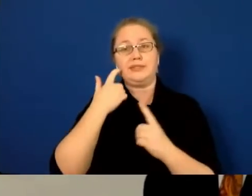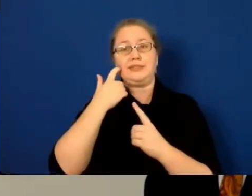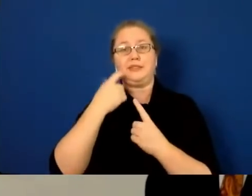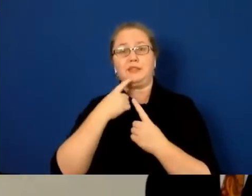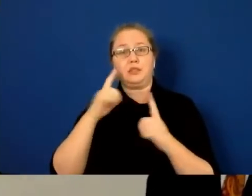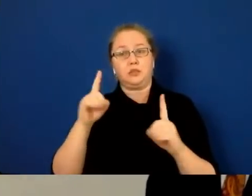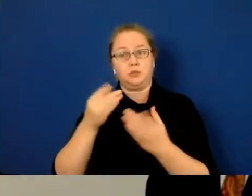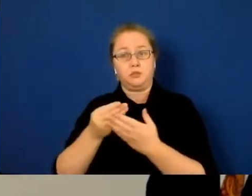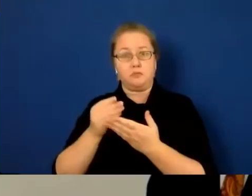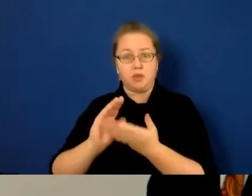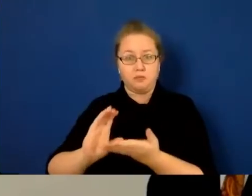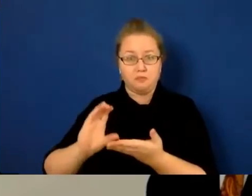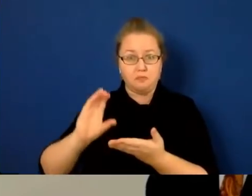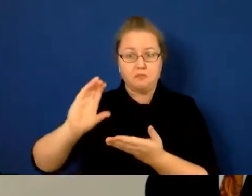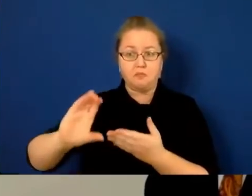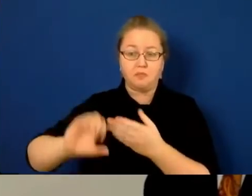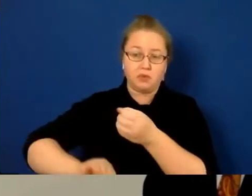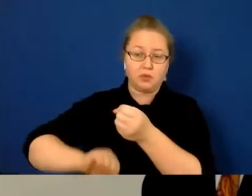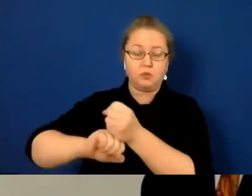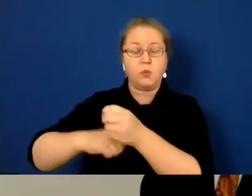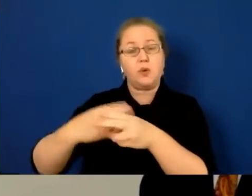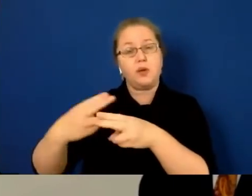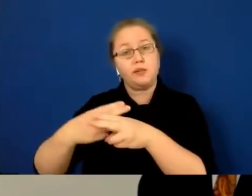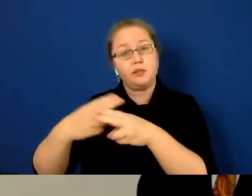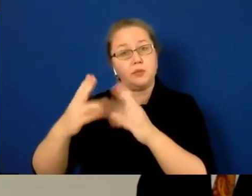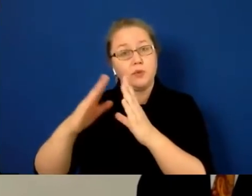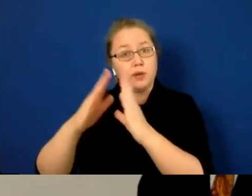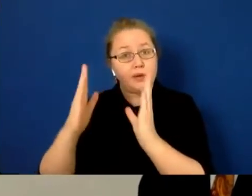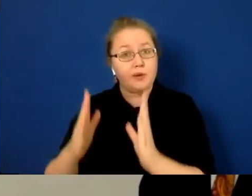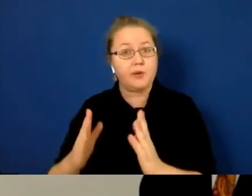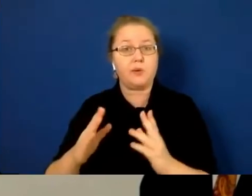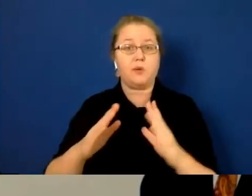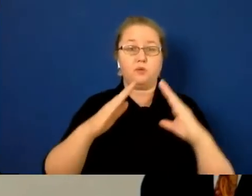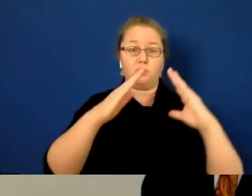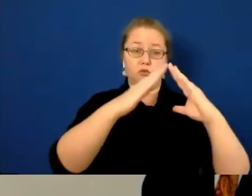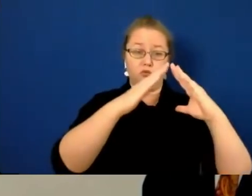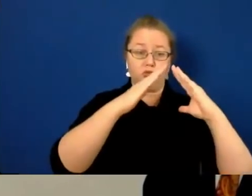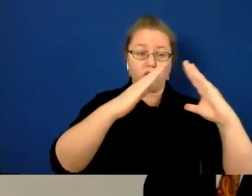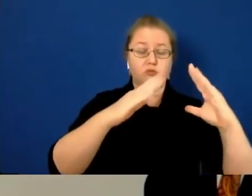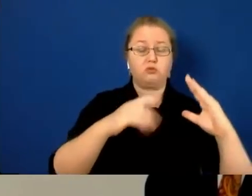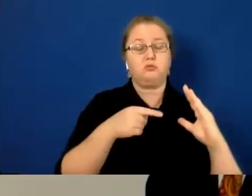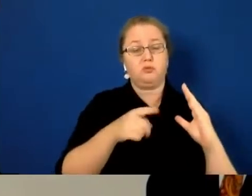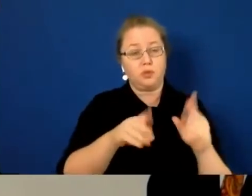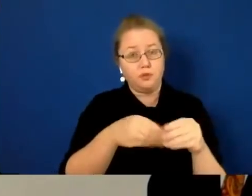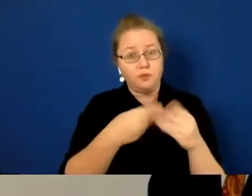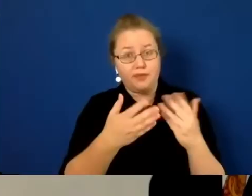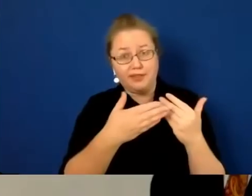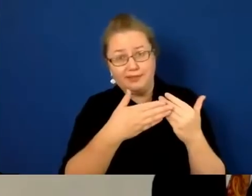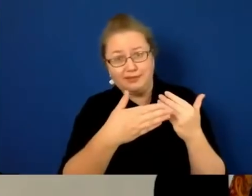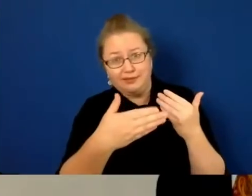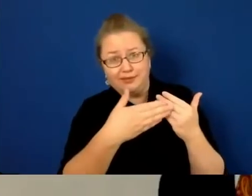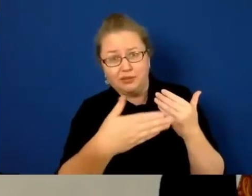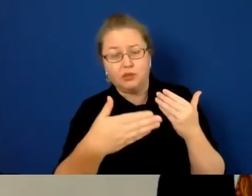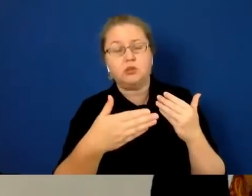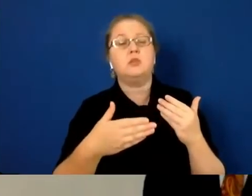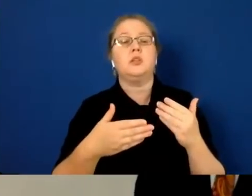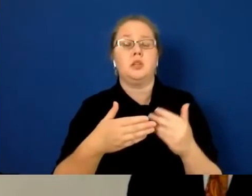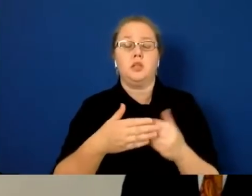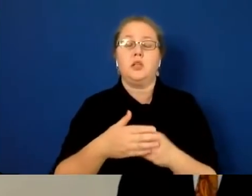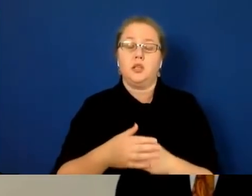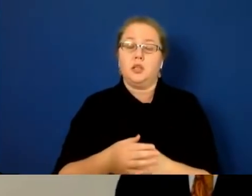people in need of housing. There have been strategies that we've been supporting across the province,